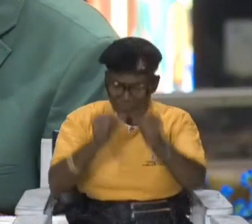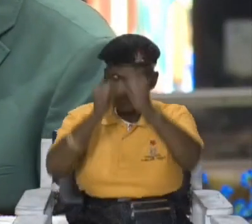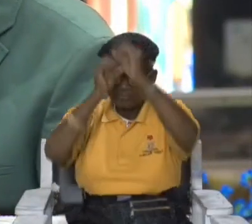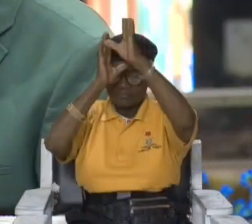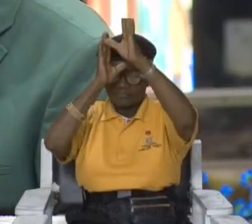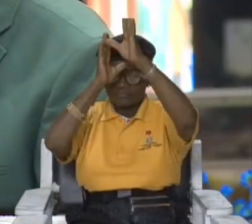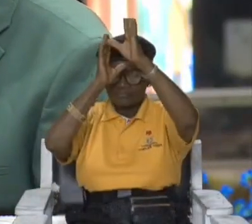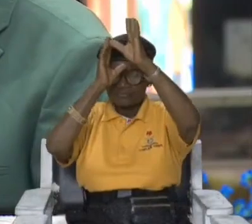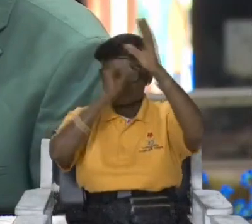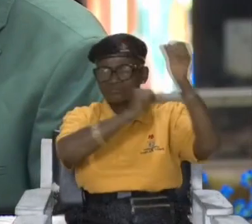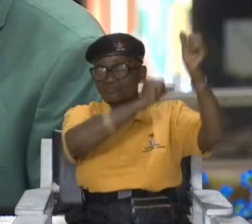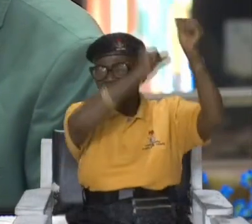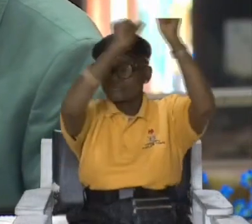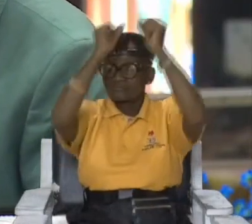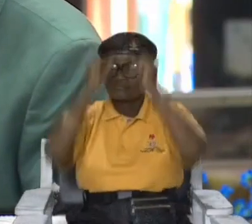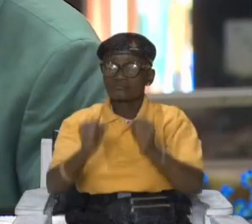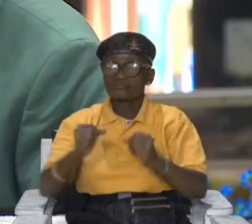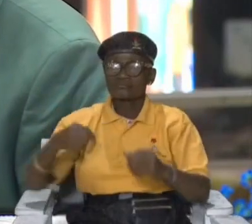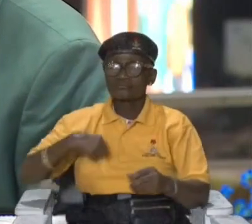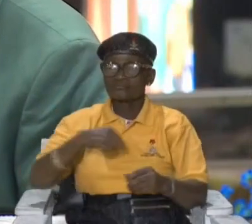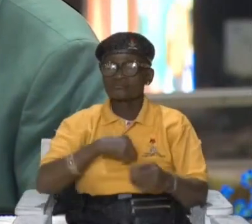Almighty, we worship you,